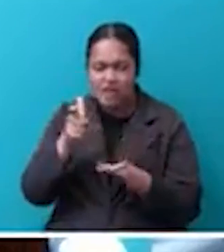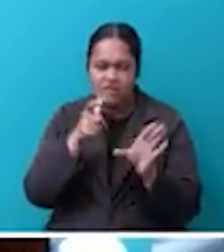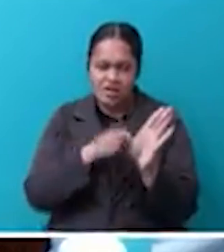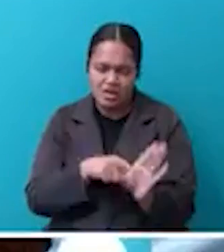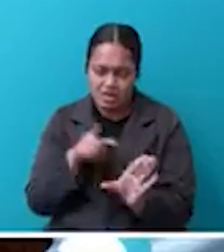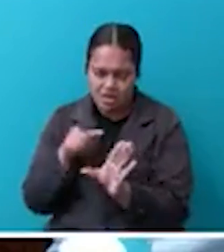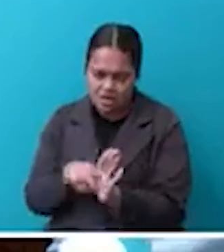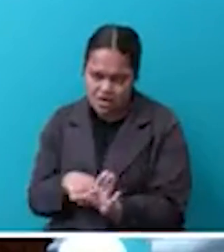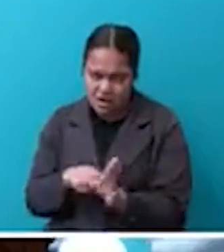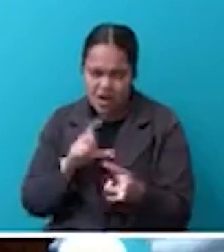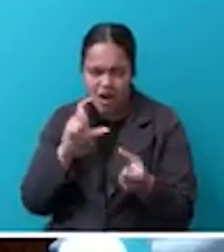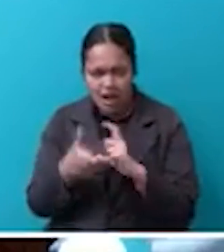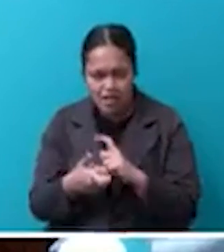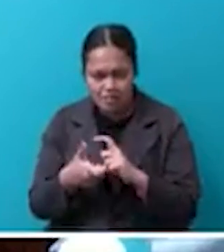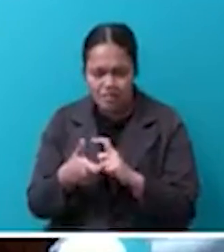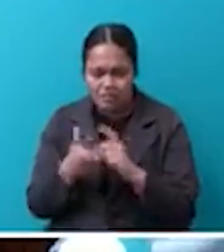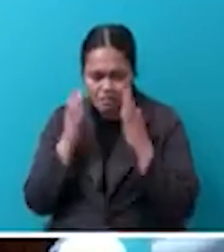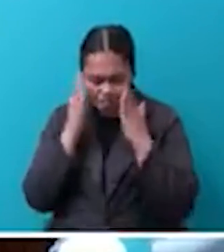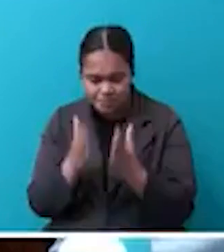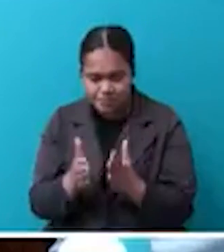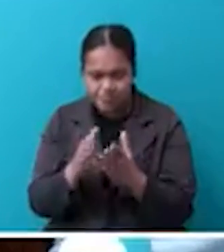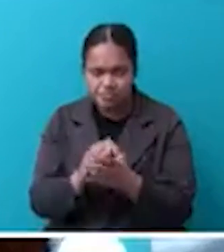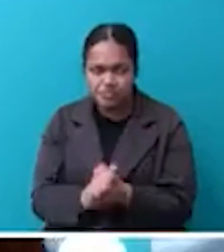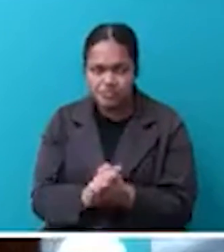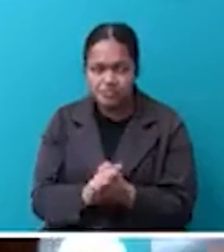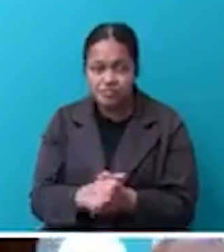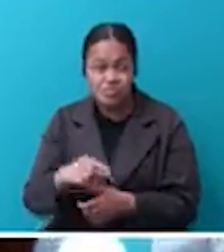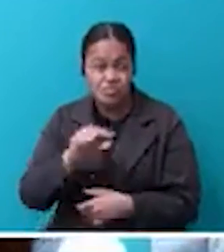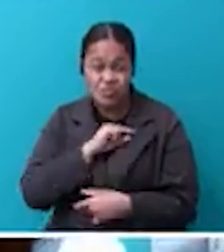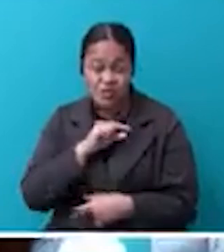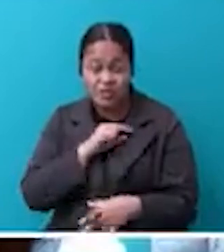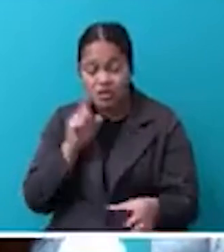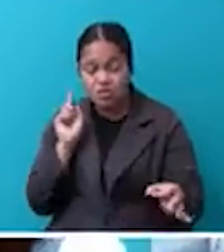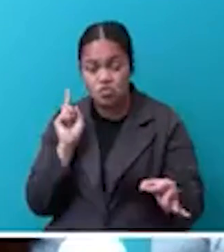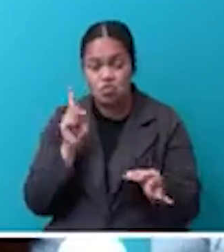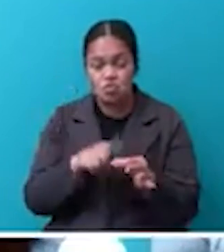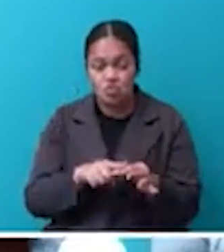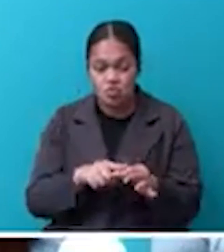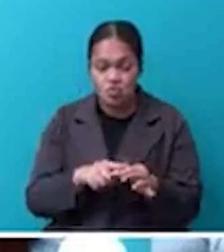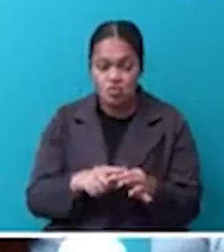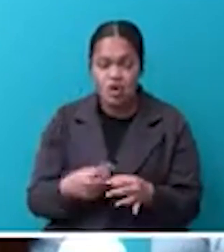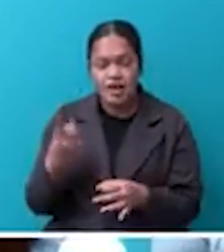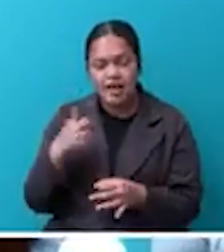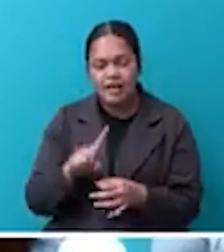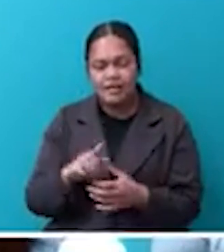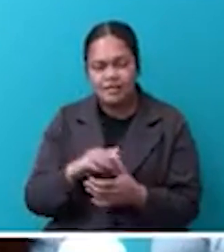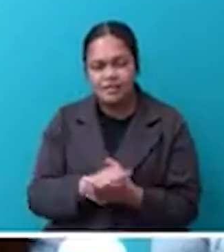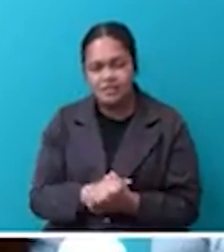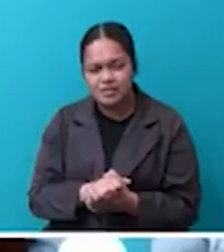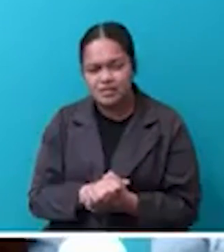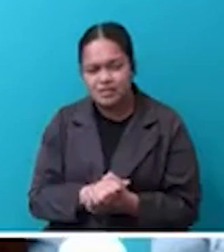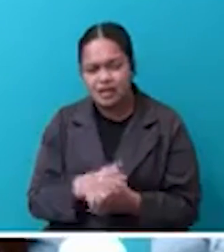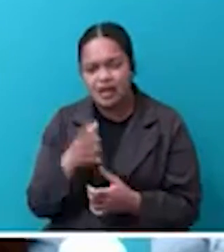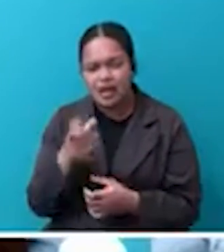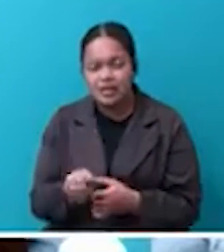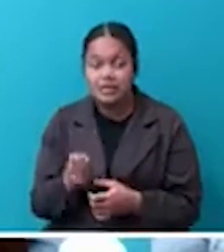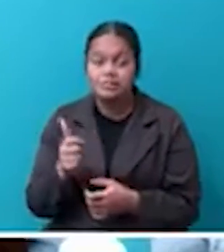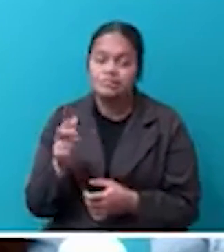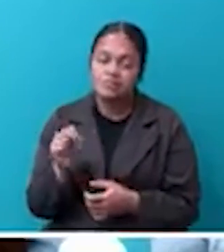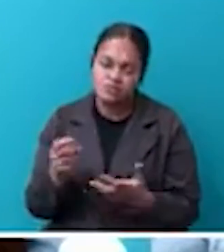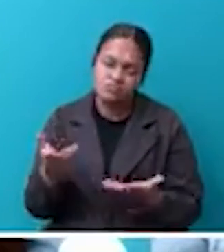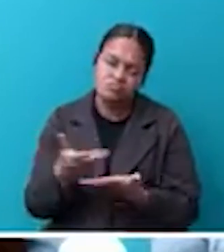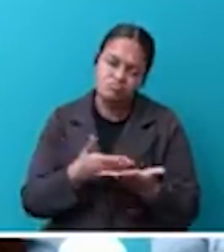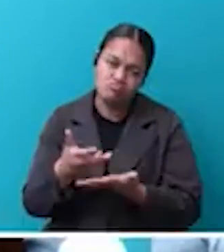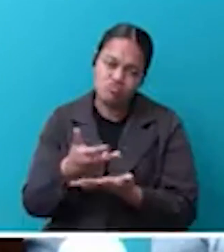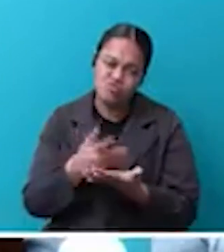new target, referred to as the new Collective Quantified Goal, NCQG, has been under negotiation for over